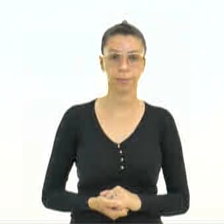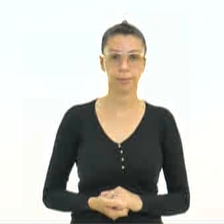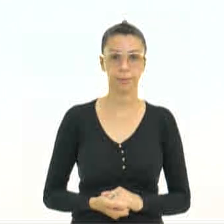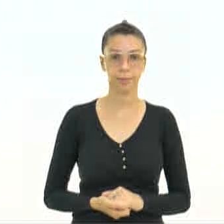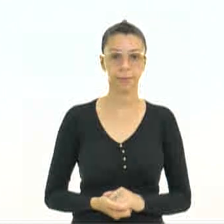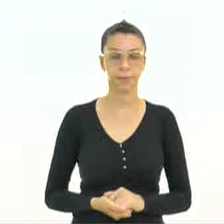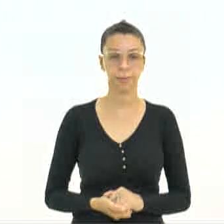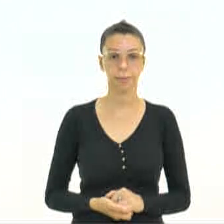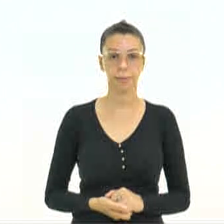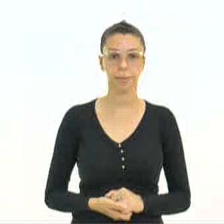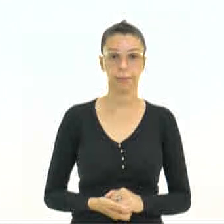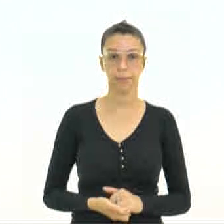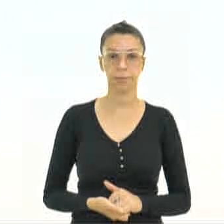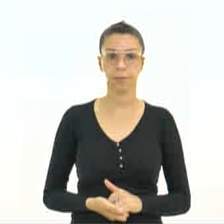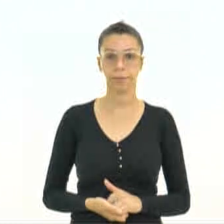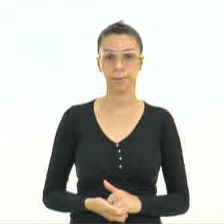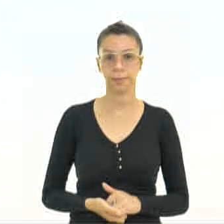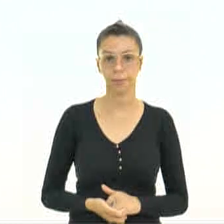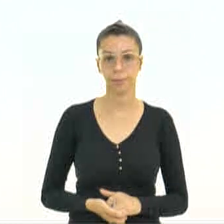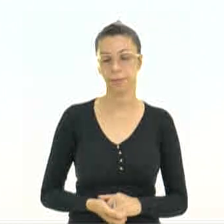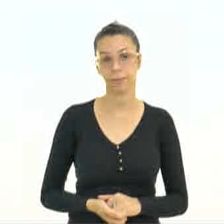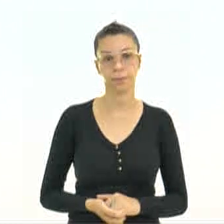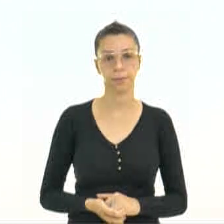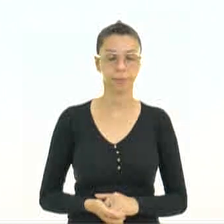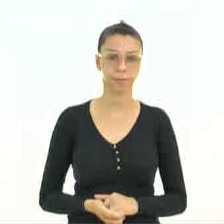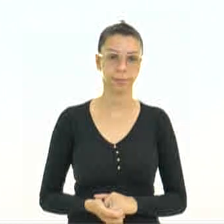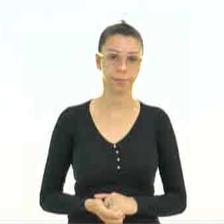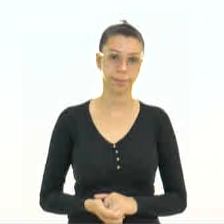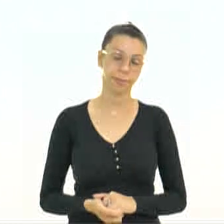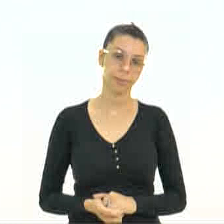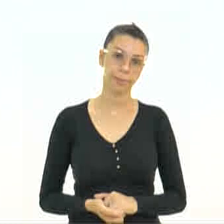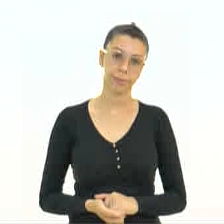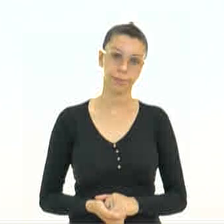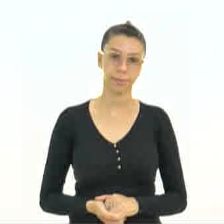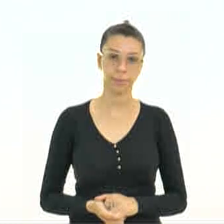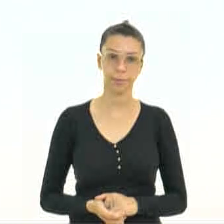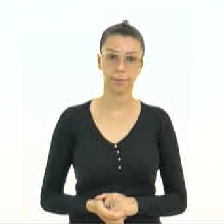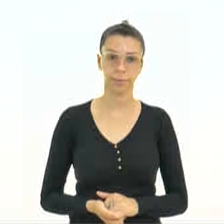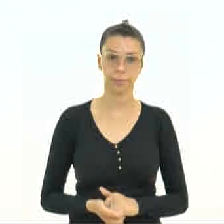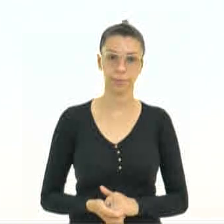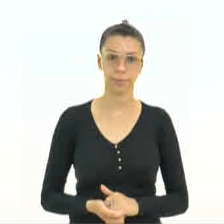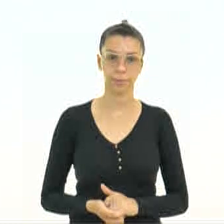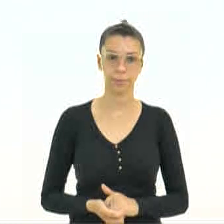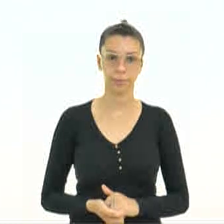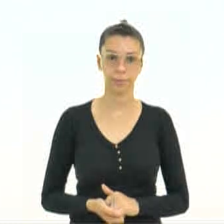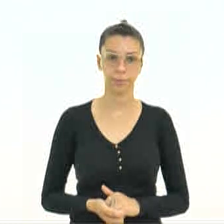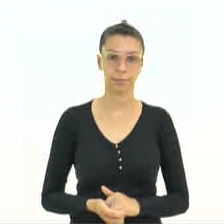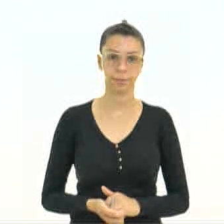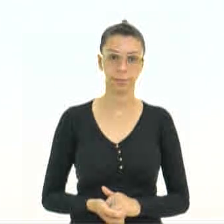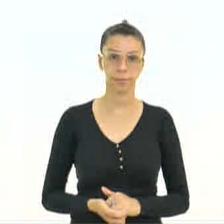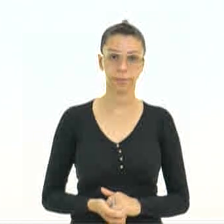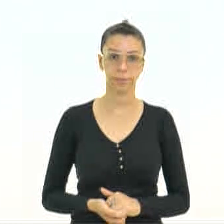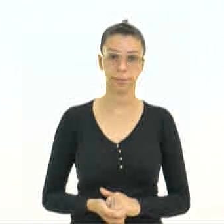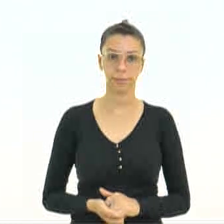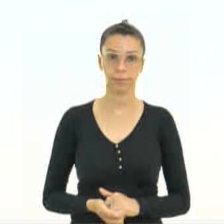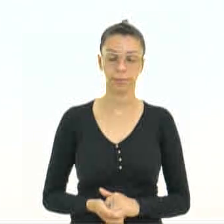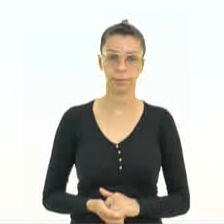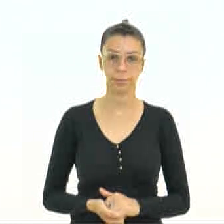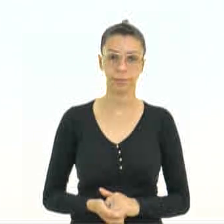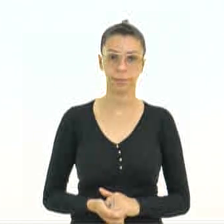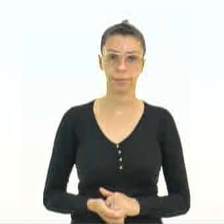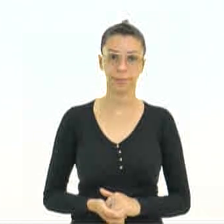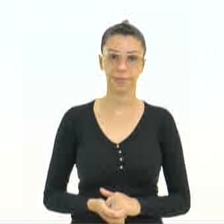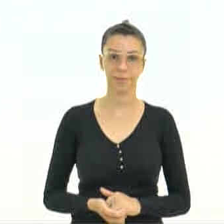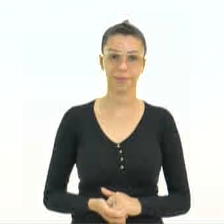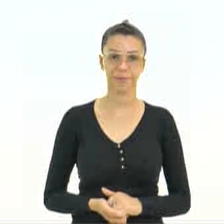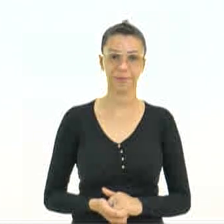deceased husband's niece, the woman sends Jane to a girls' school where she grows up and becomes a teacher. The desire